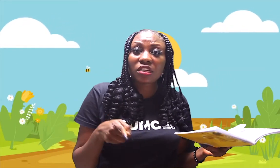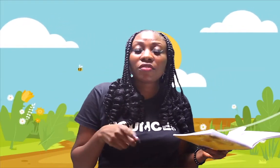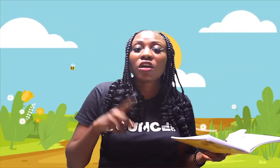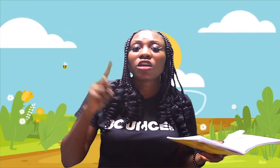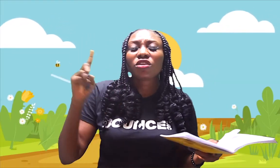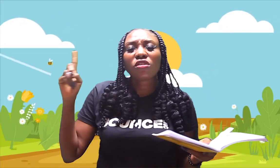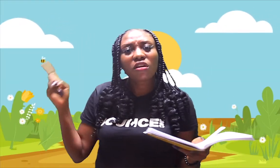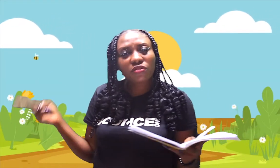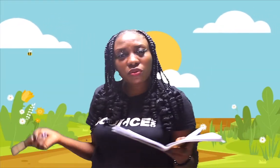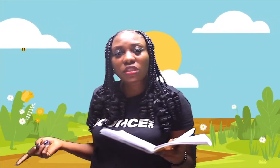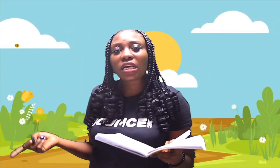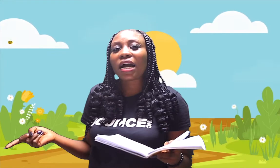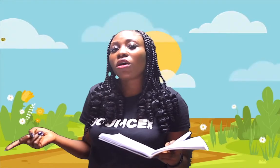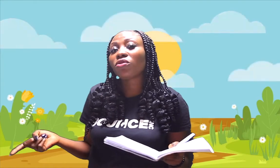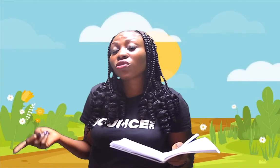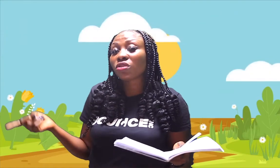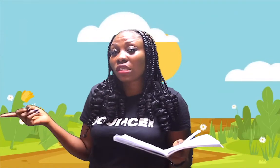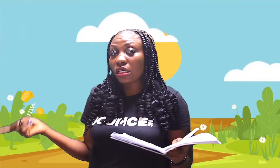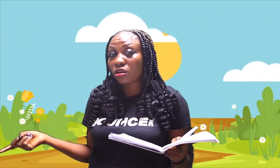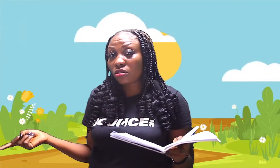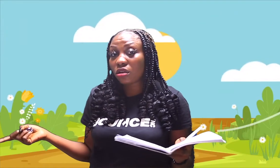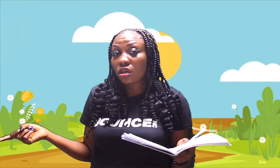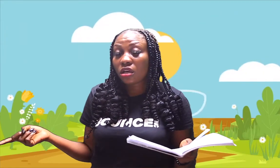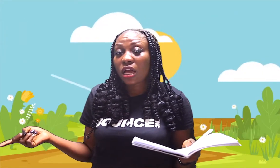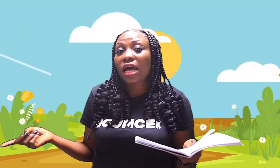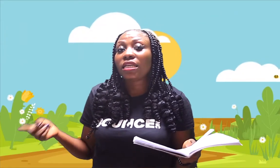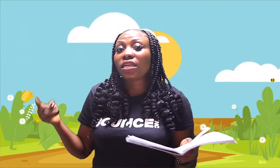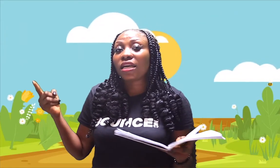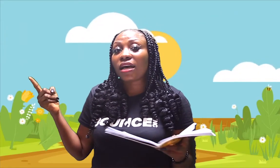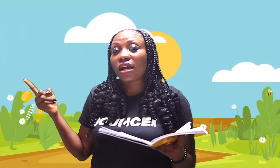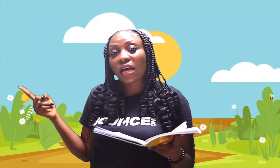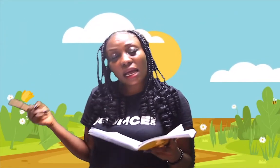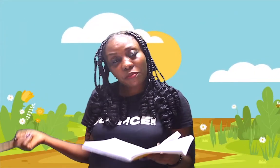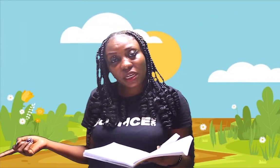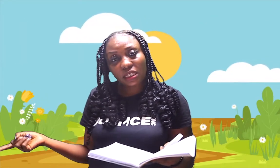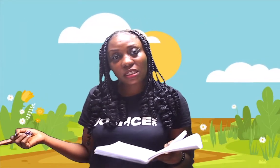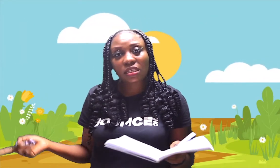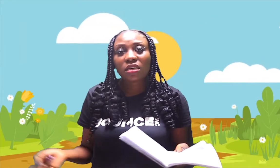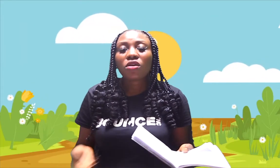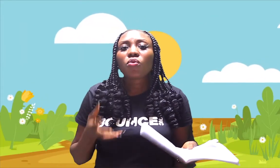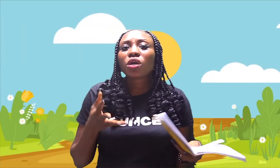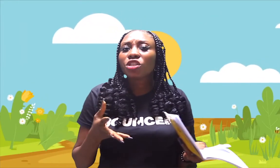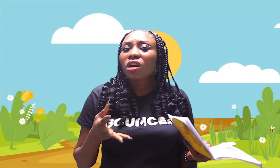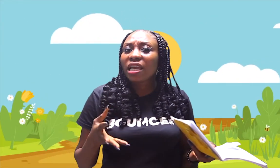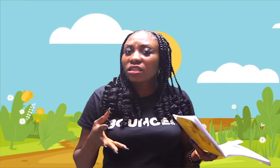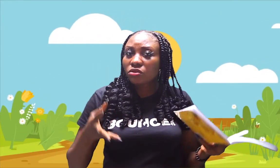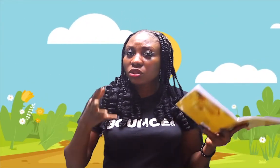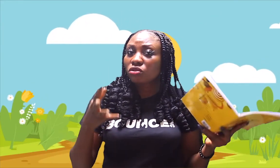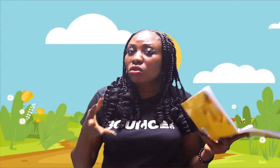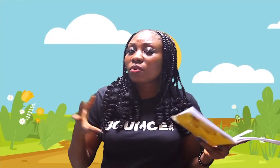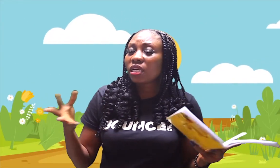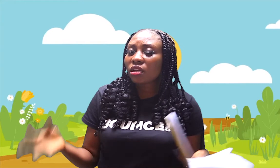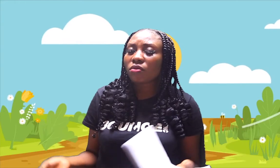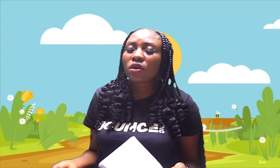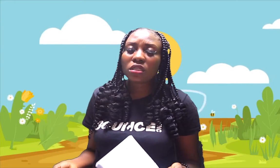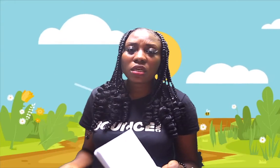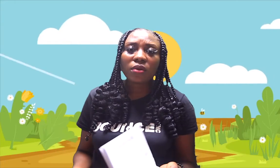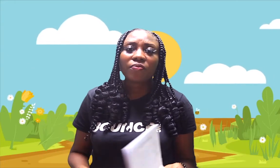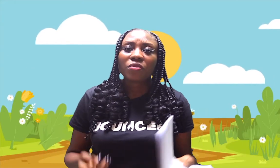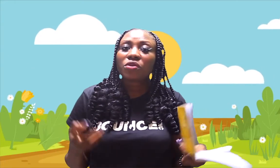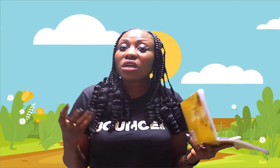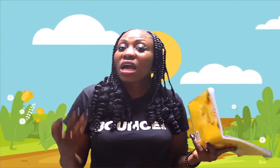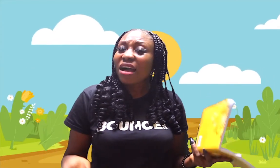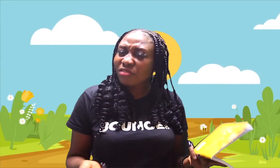care of yourself, your loved ones are also secured and they are at peace. Wash your hands with soap and clean